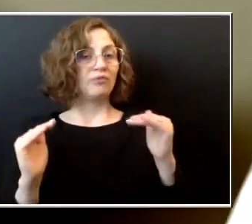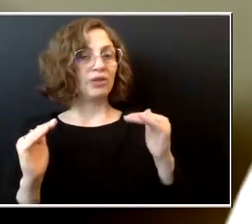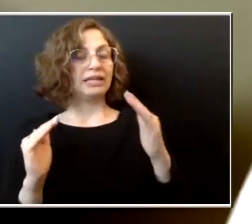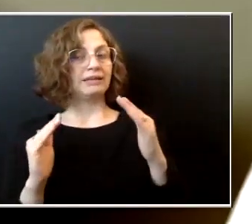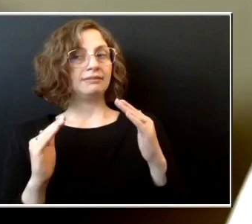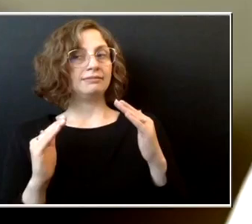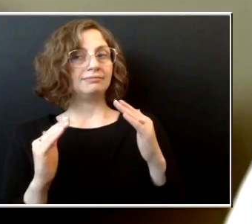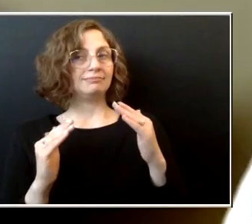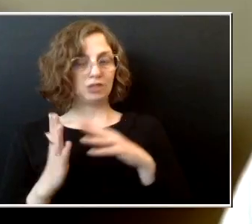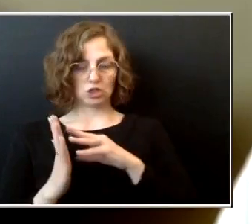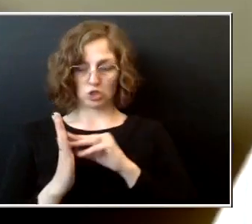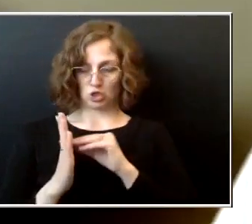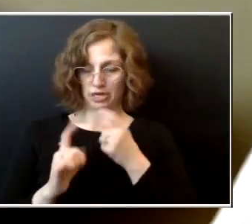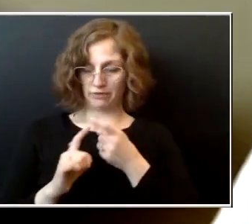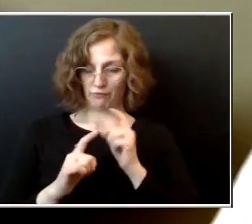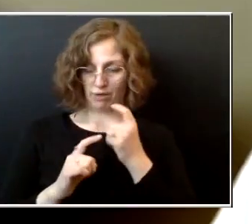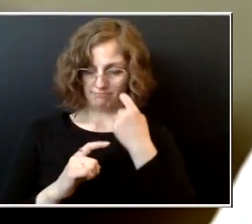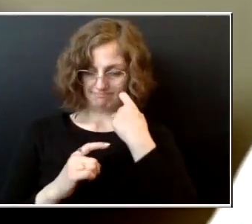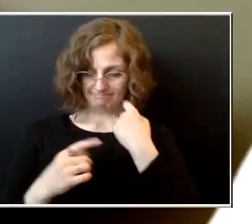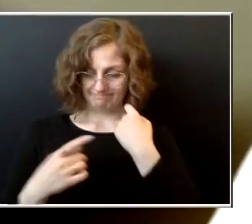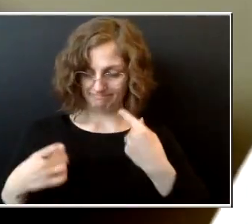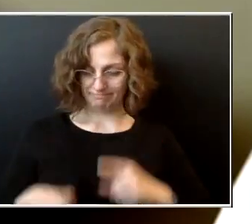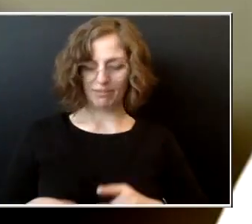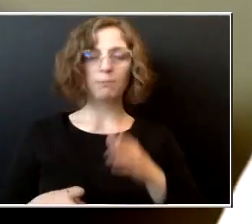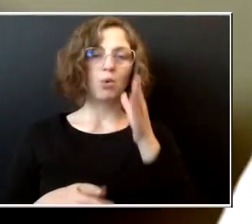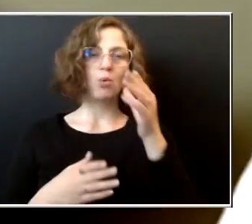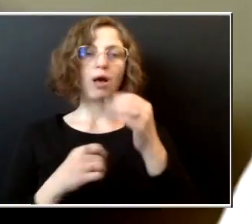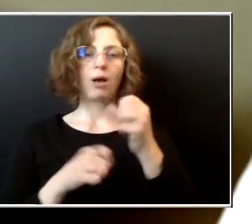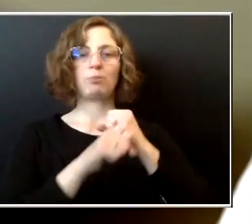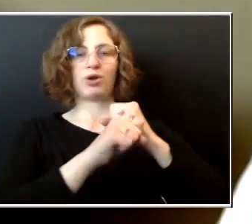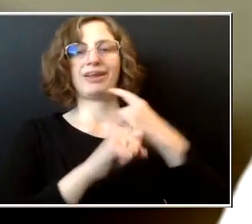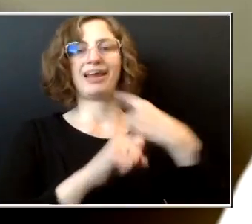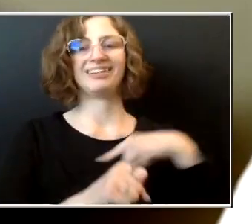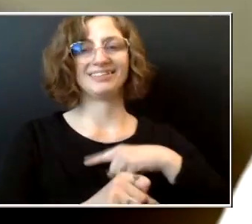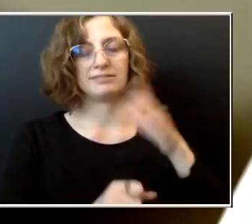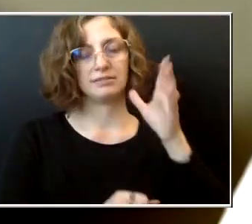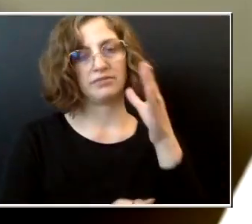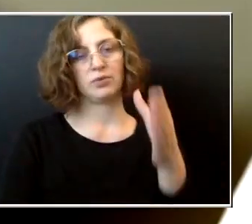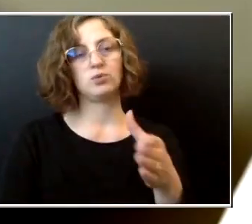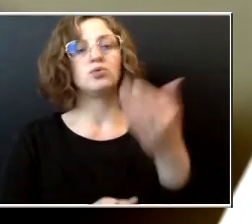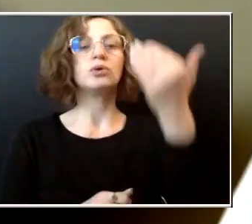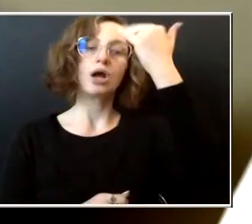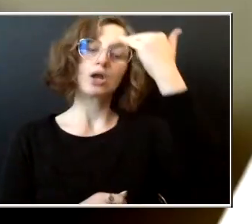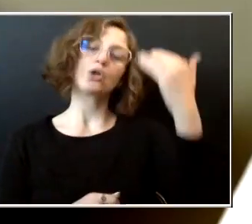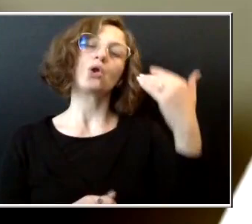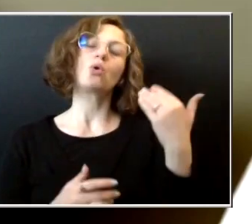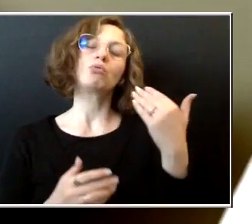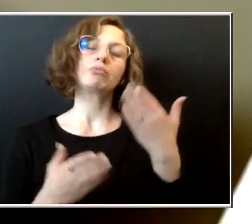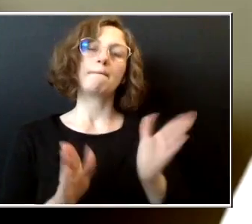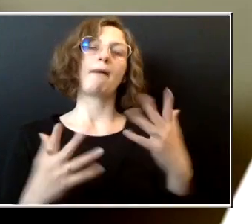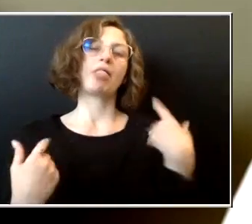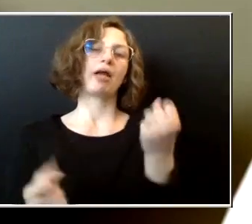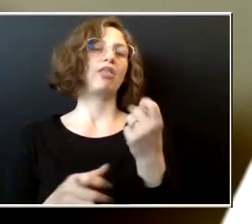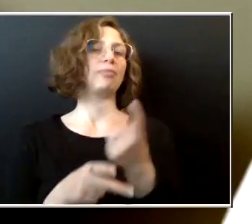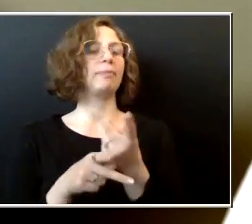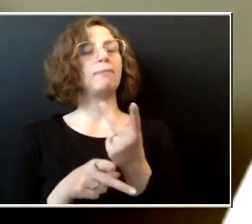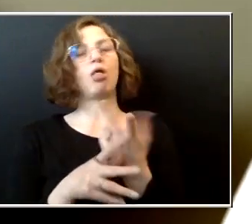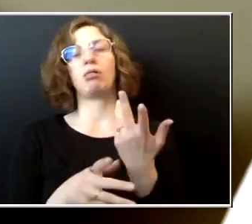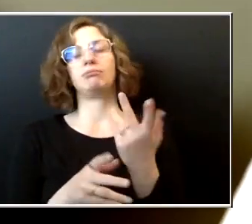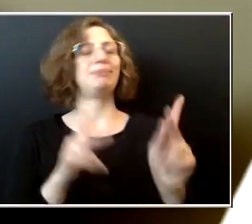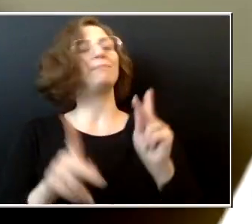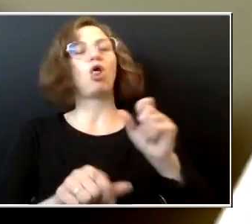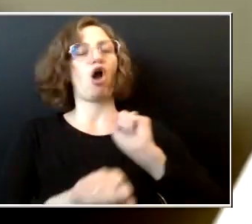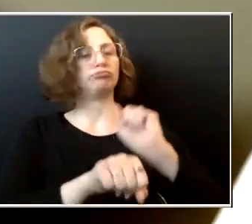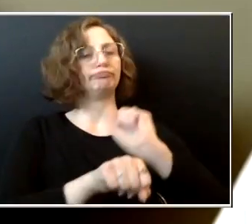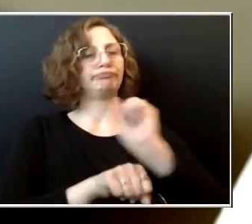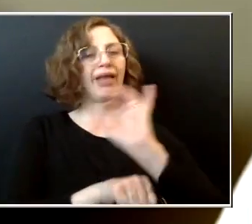help protect our citizens is the best thing to do. And I know that we have our public health people out there doing it every day, our physicians